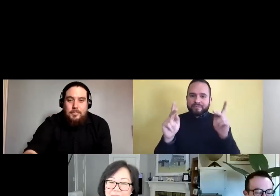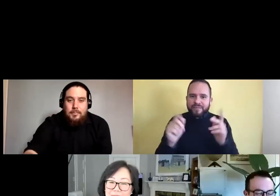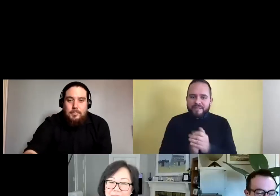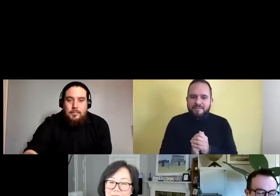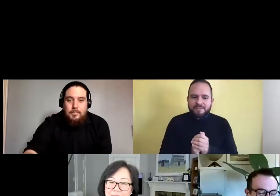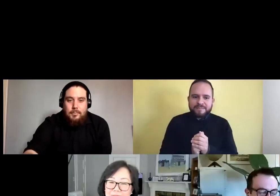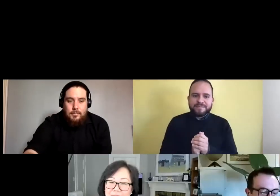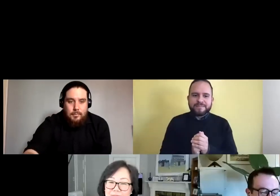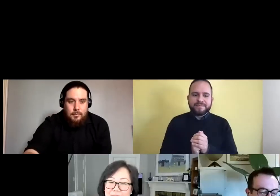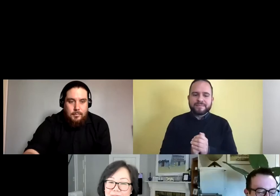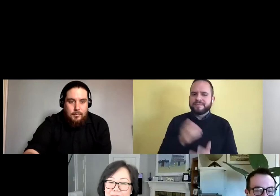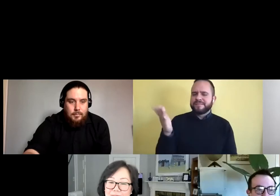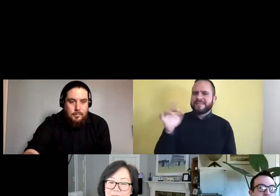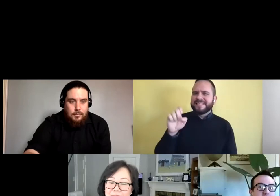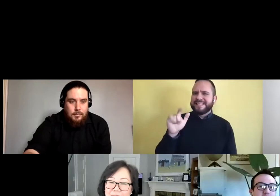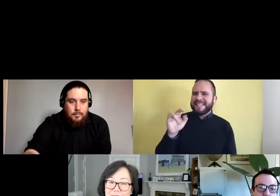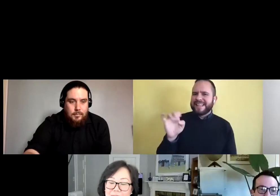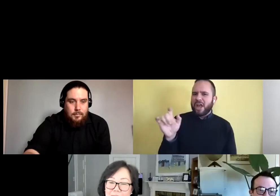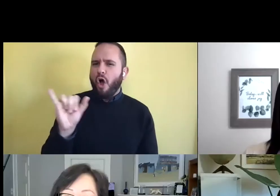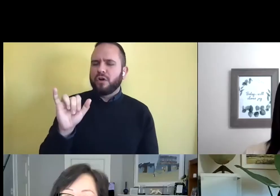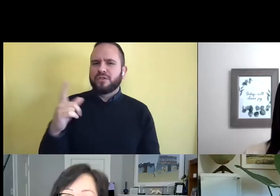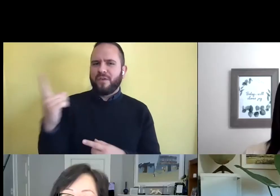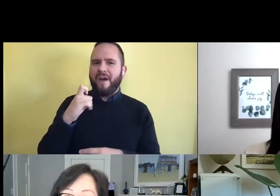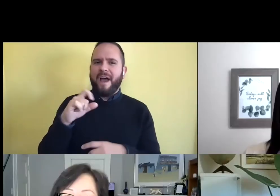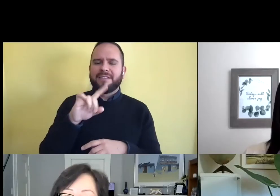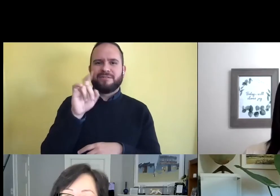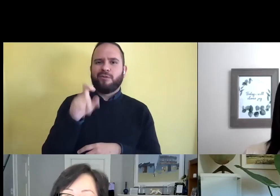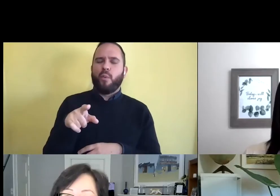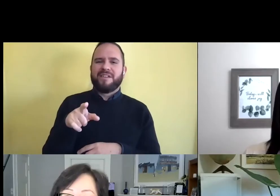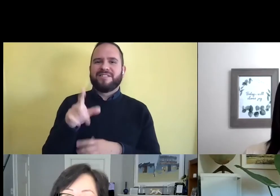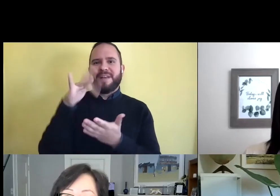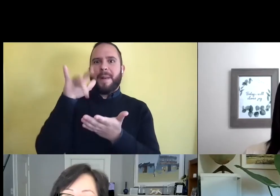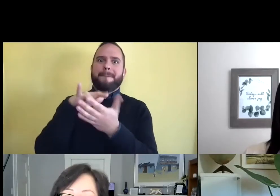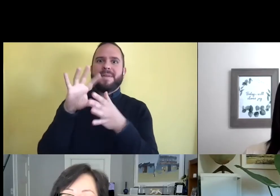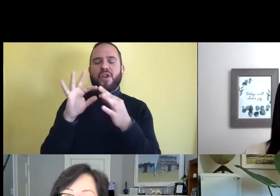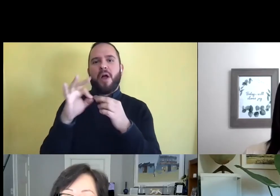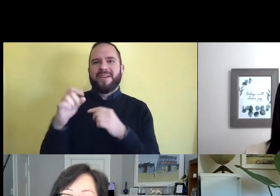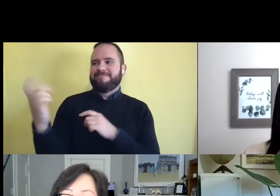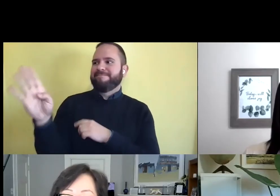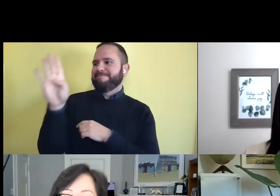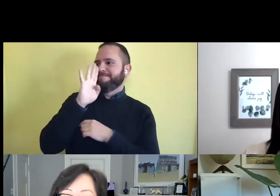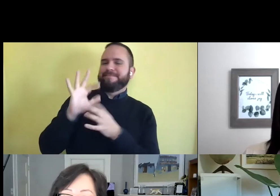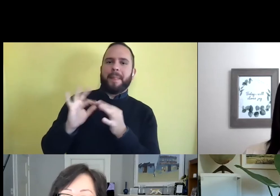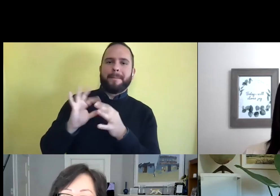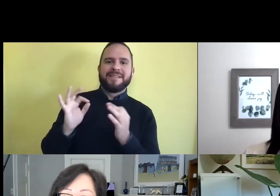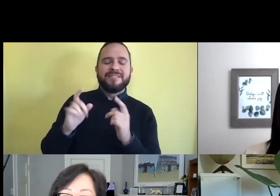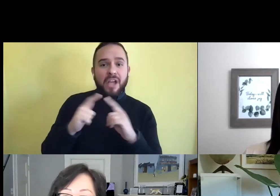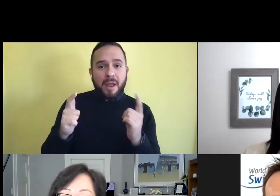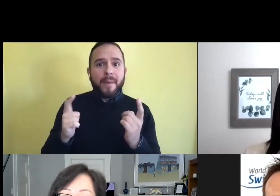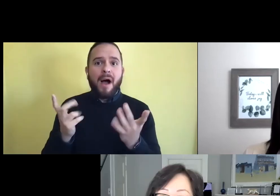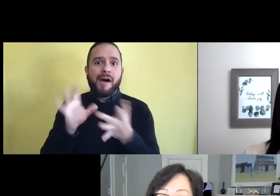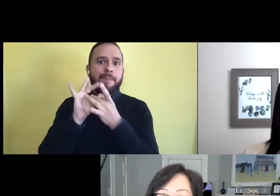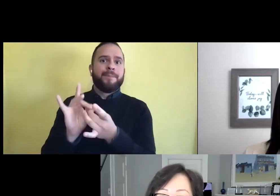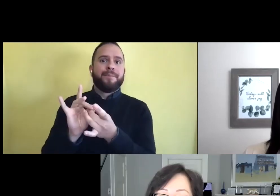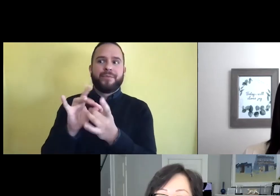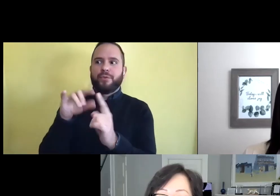Elaine actually also asked a question, made a comment in a message to me that sort of goes along with this: do we need